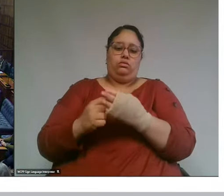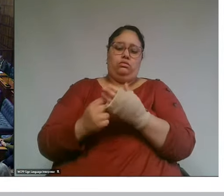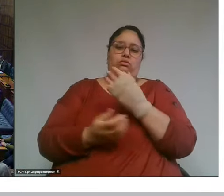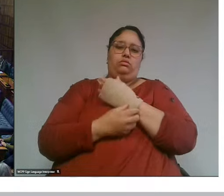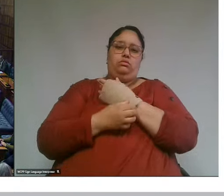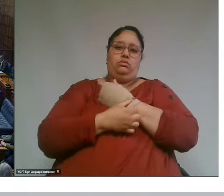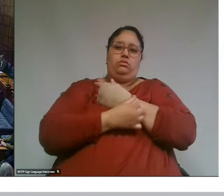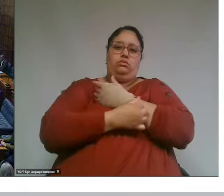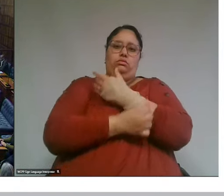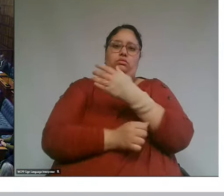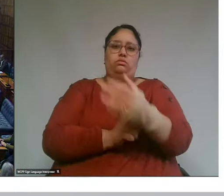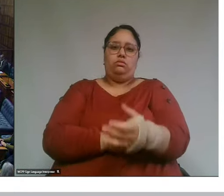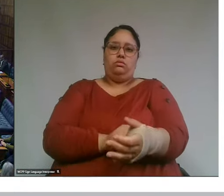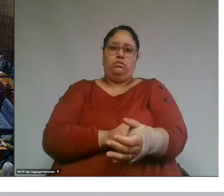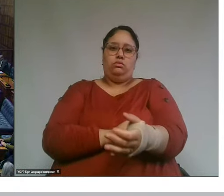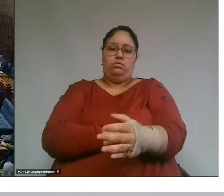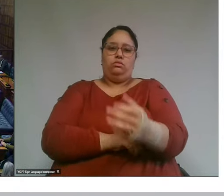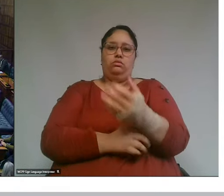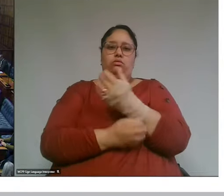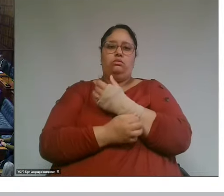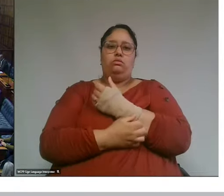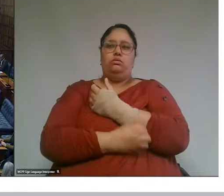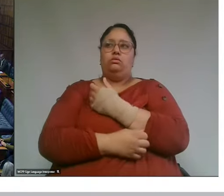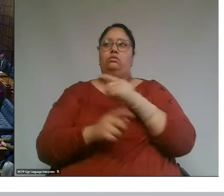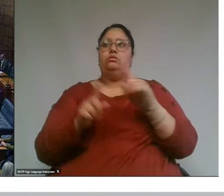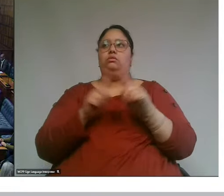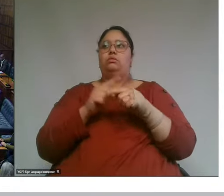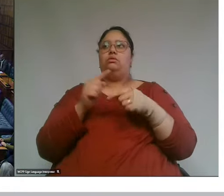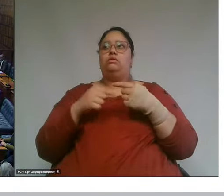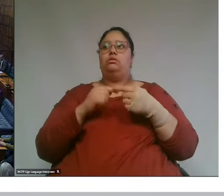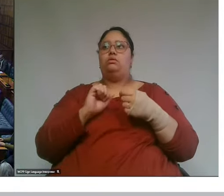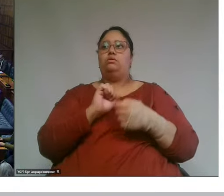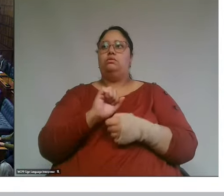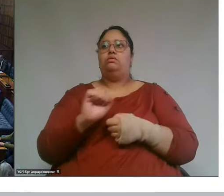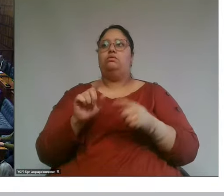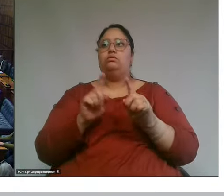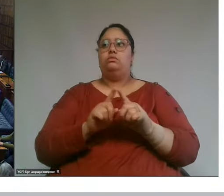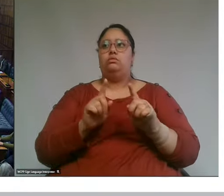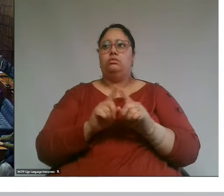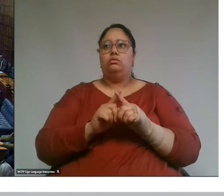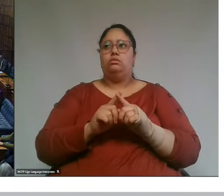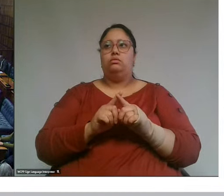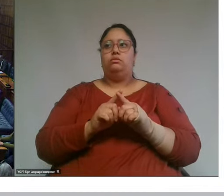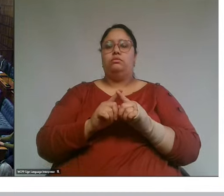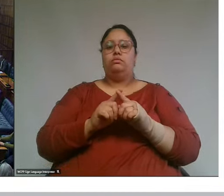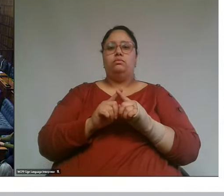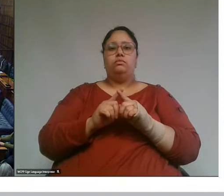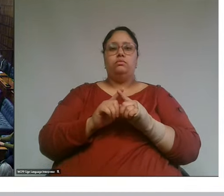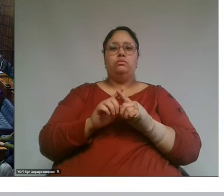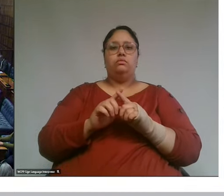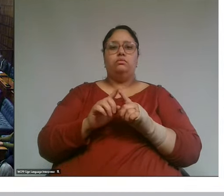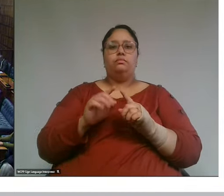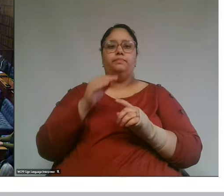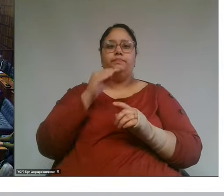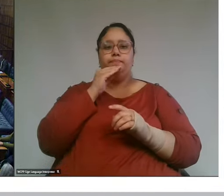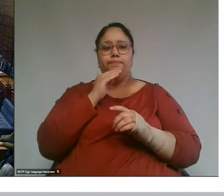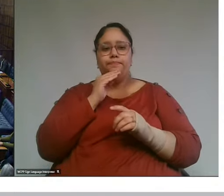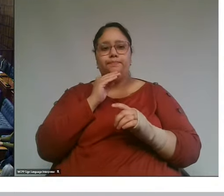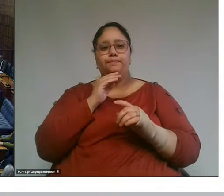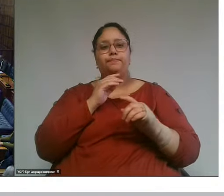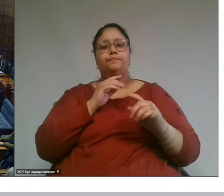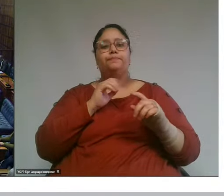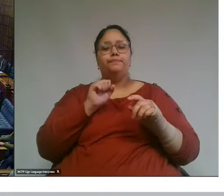what a member V was speaking about around distant jobs because it's one thing to talk about jobs actually if you know now we